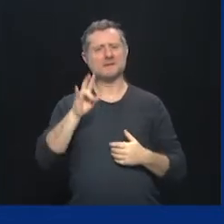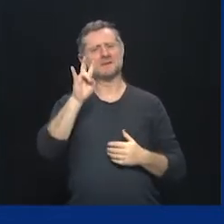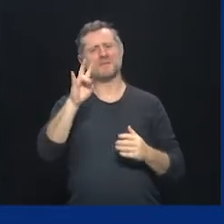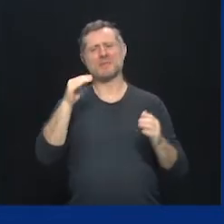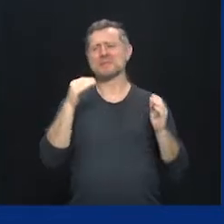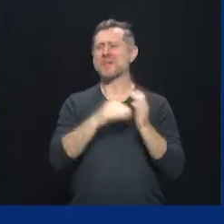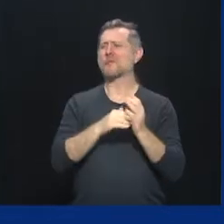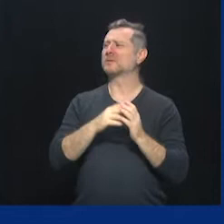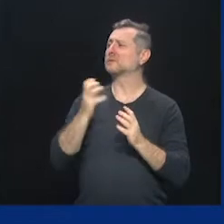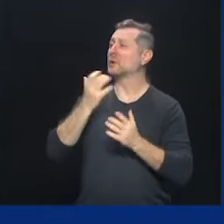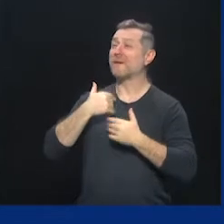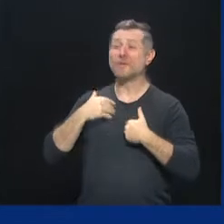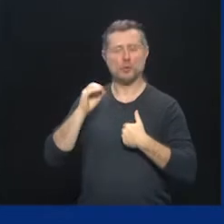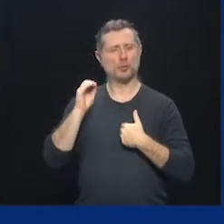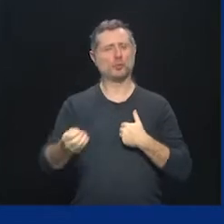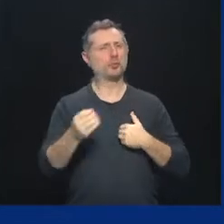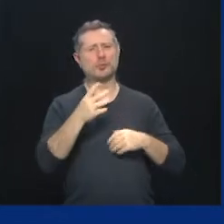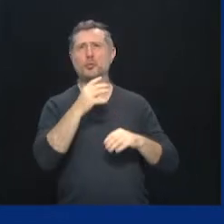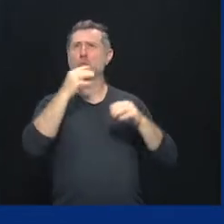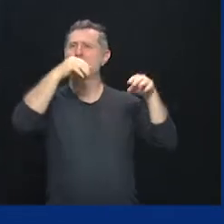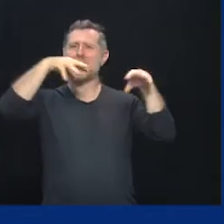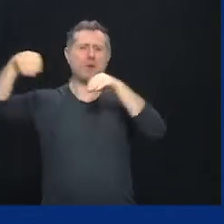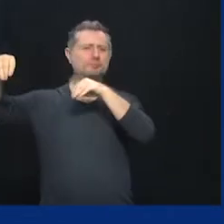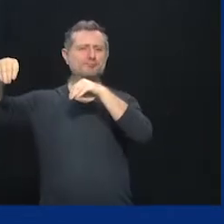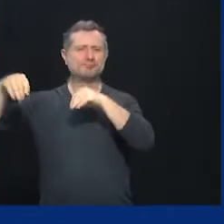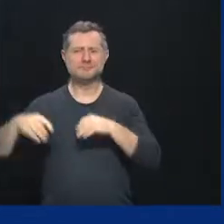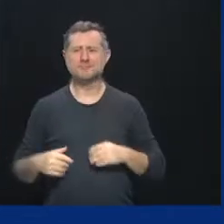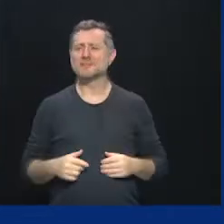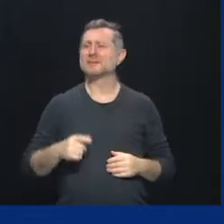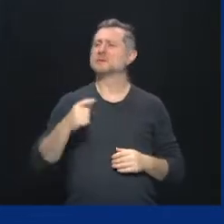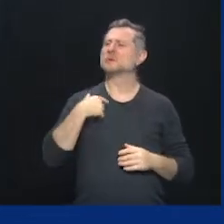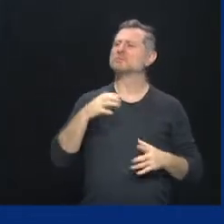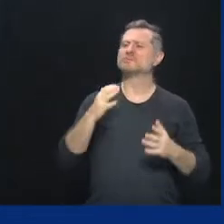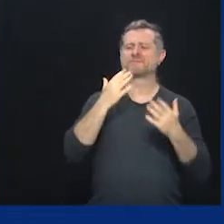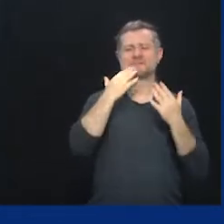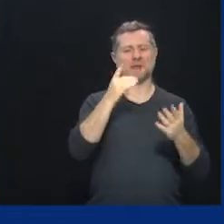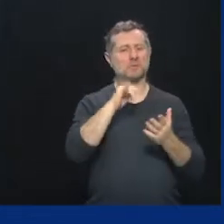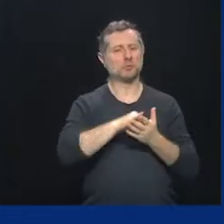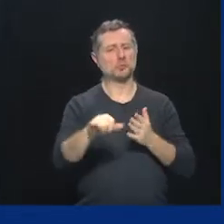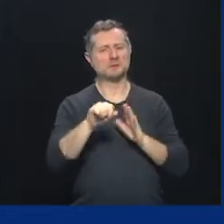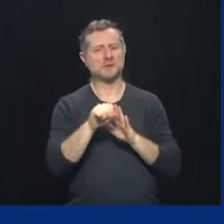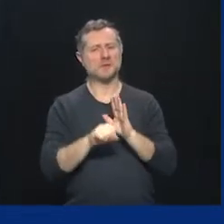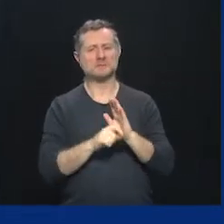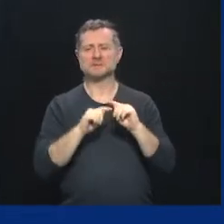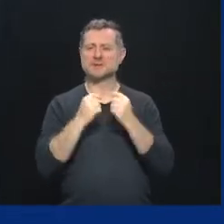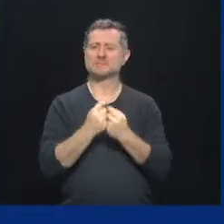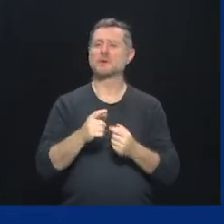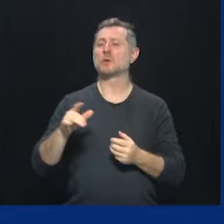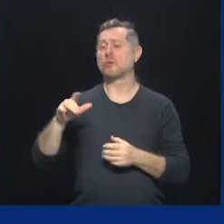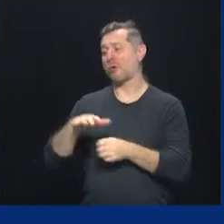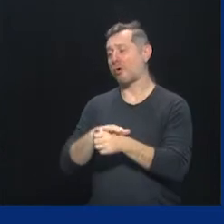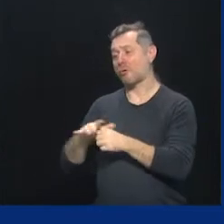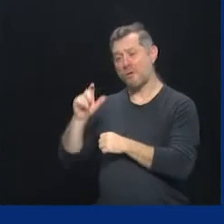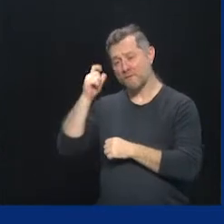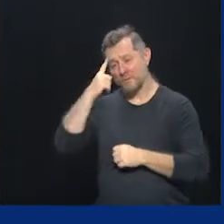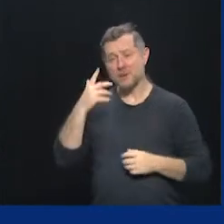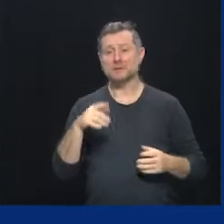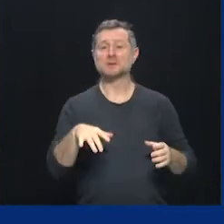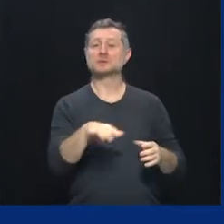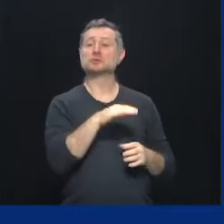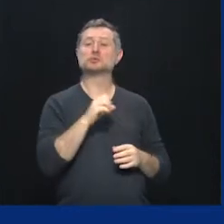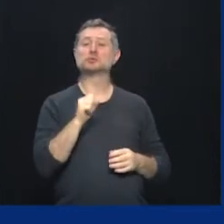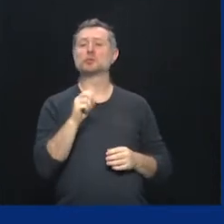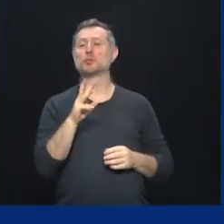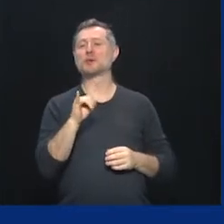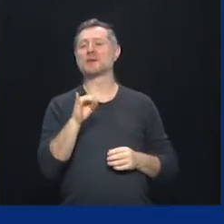there were many rescues, and I want to thank our New York State team working with local government for rescue. Our swift water teams were deployed, they're activated, they're